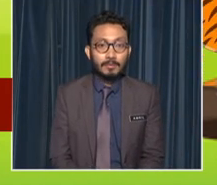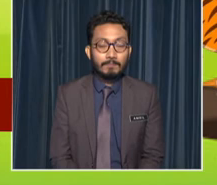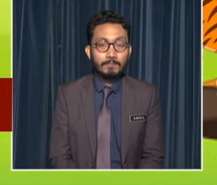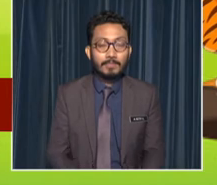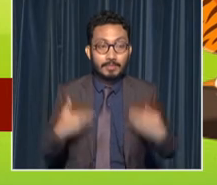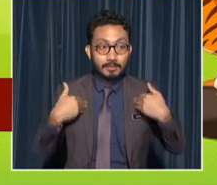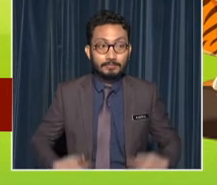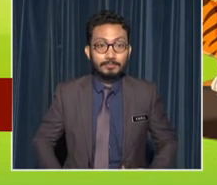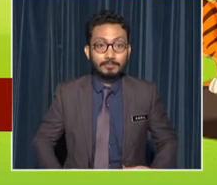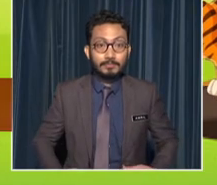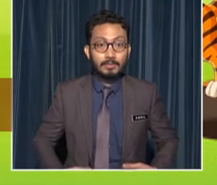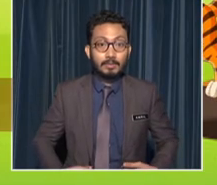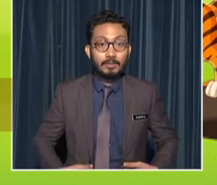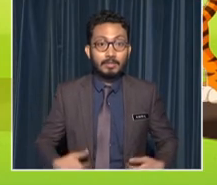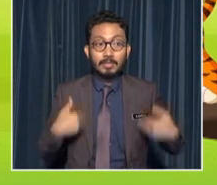Body.